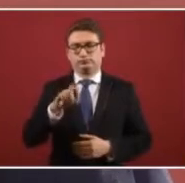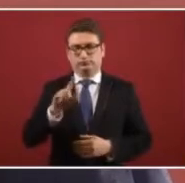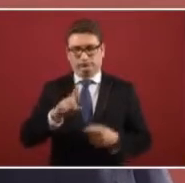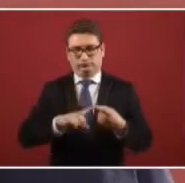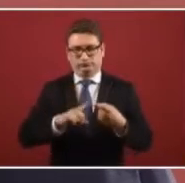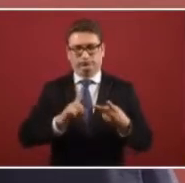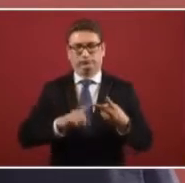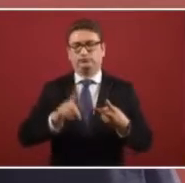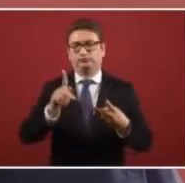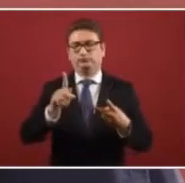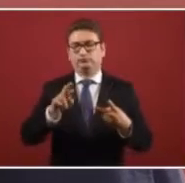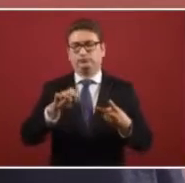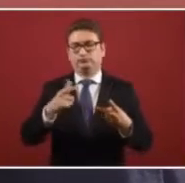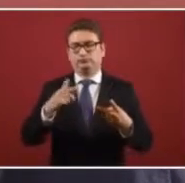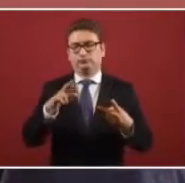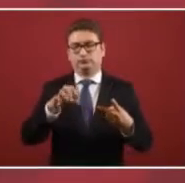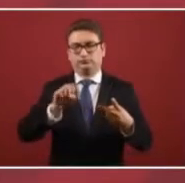Progresa.